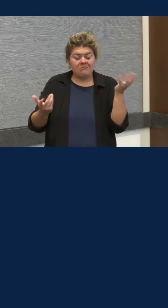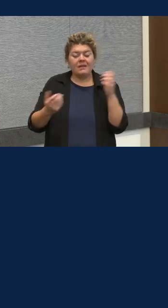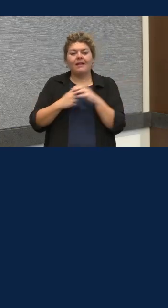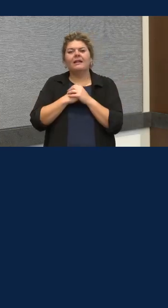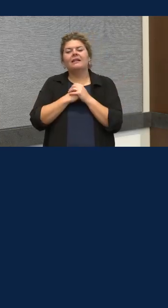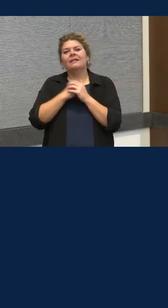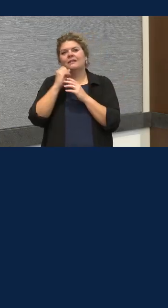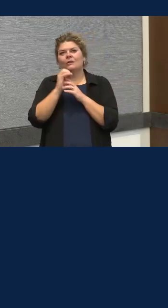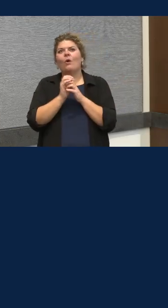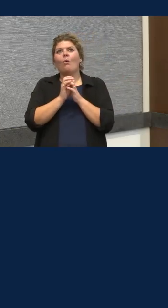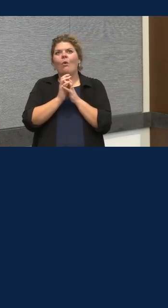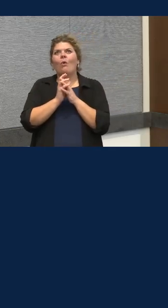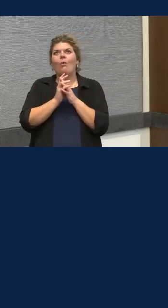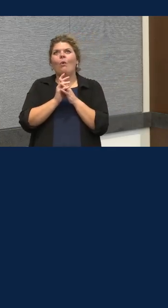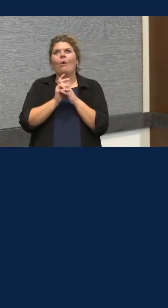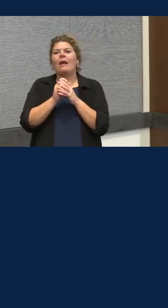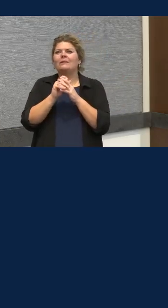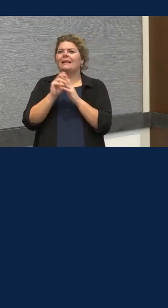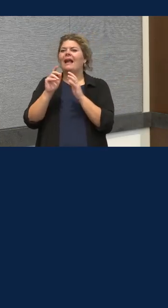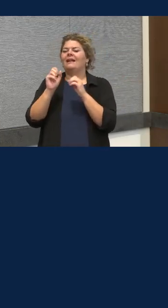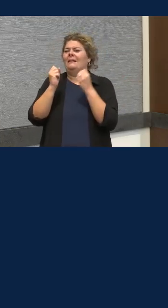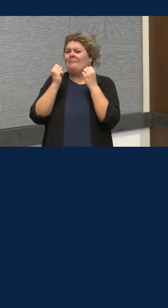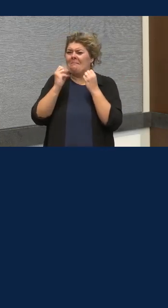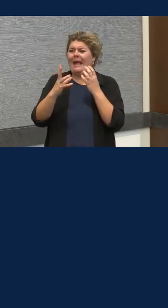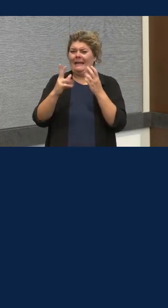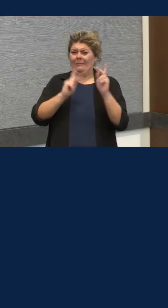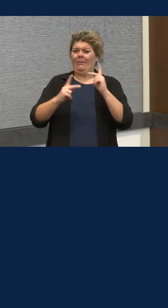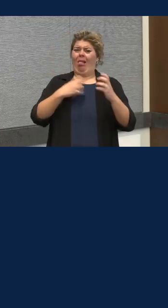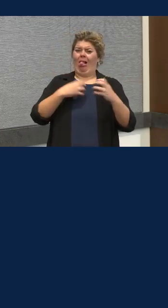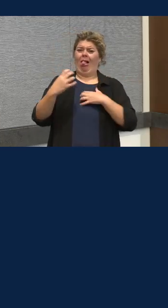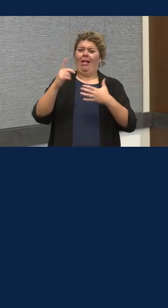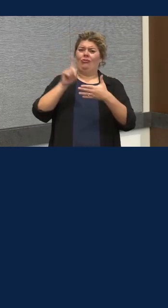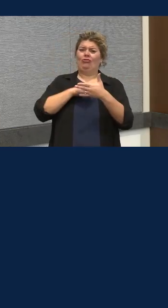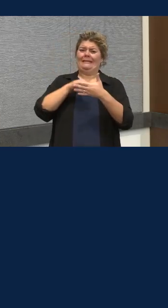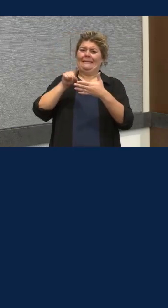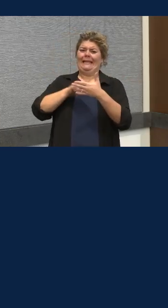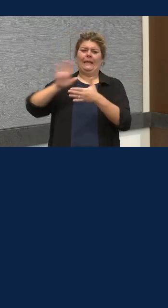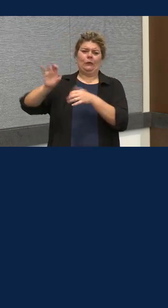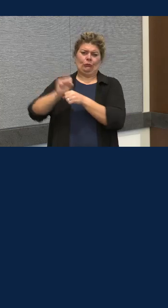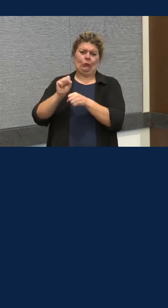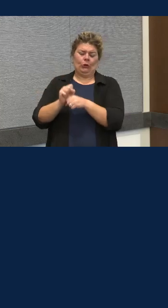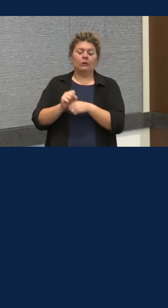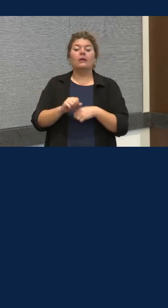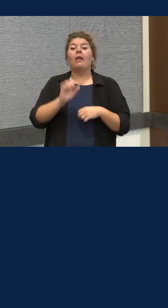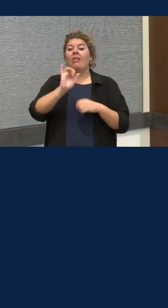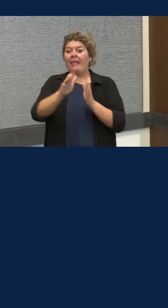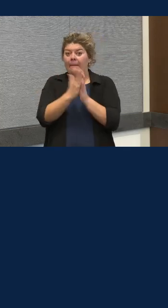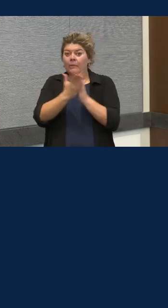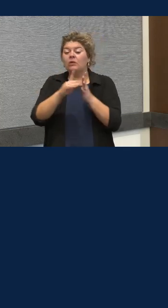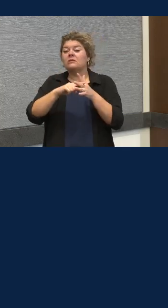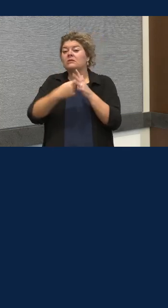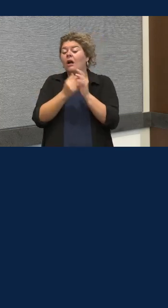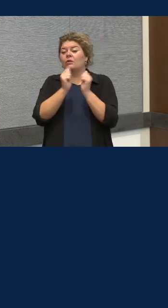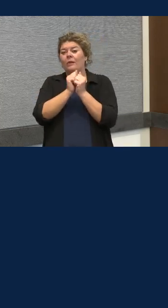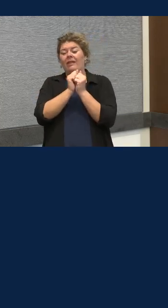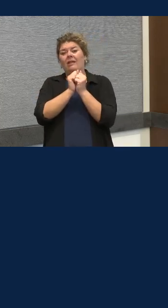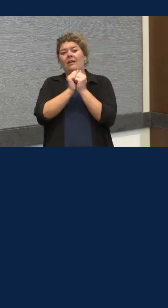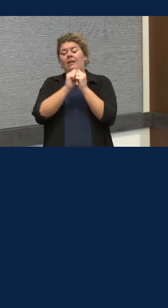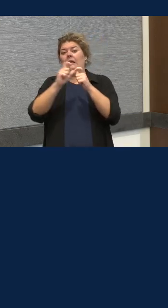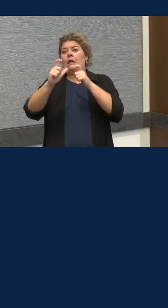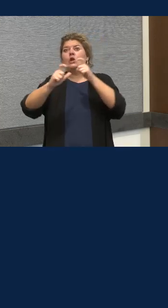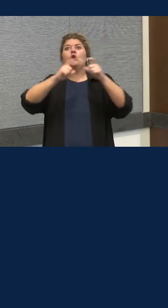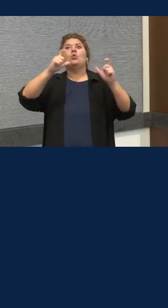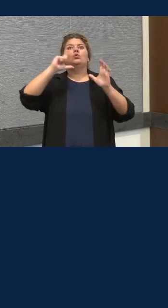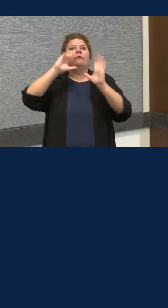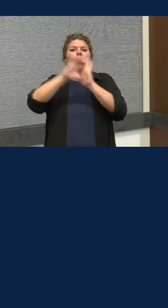So it was one sort of critique after another. The book begins with a huge